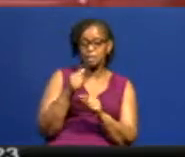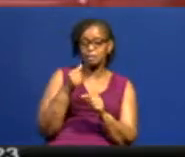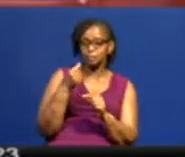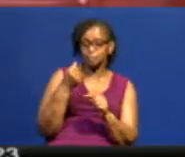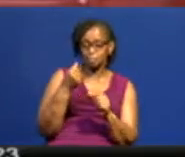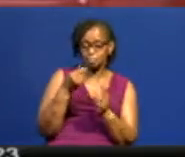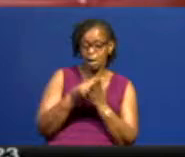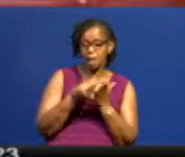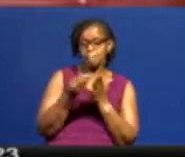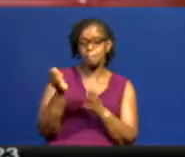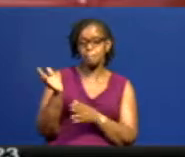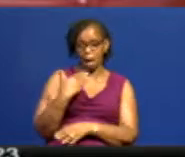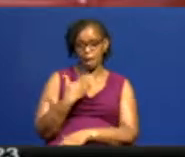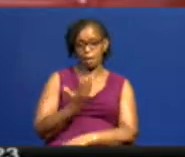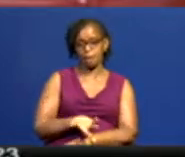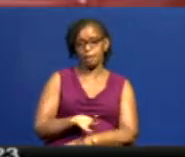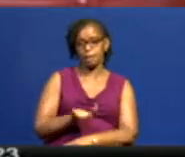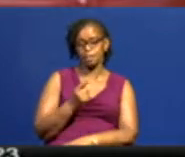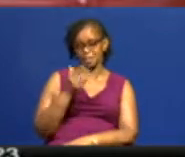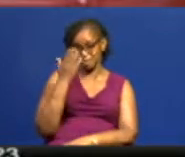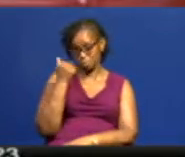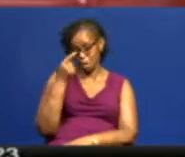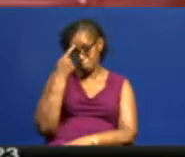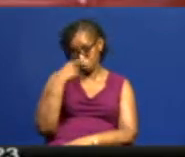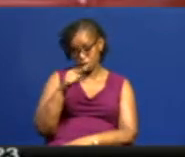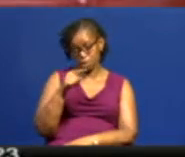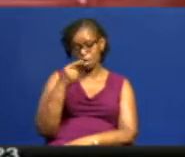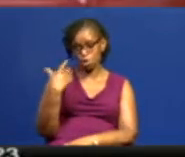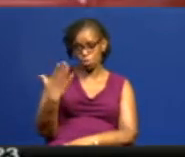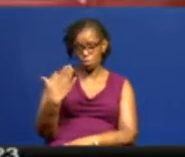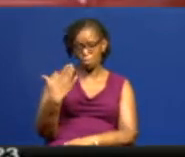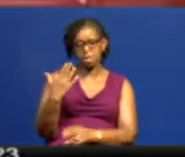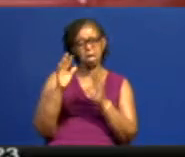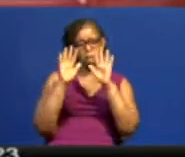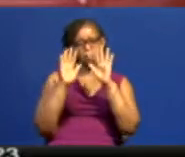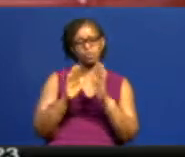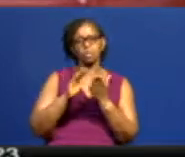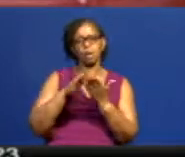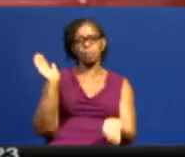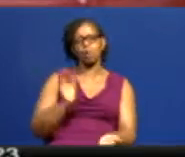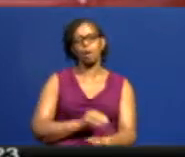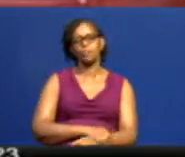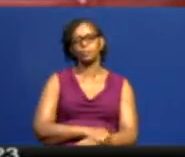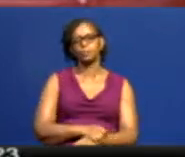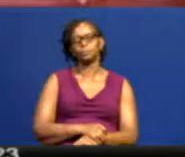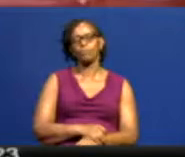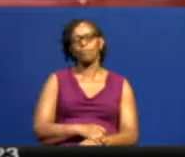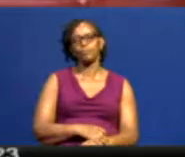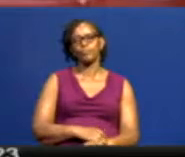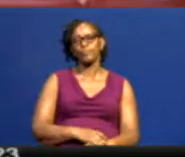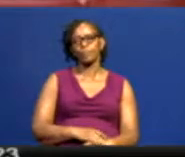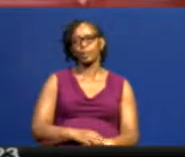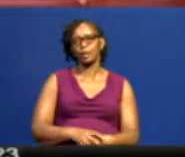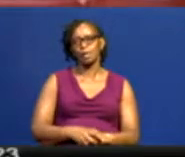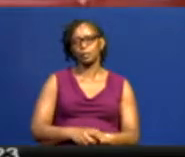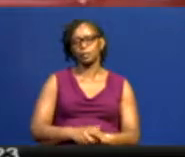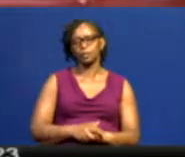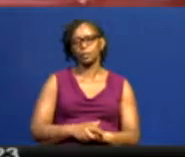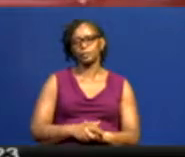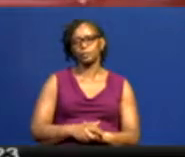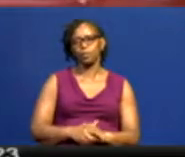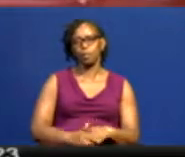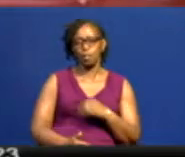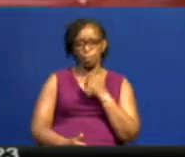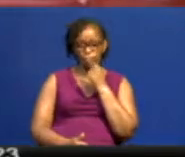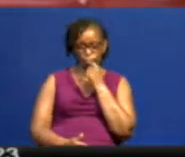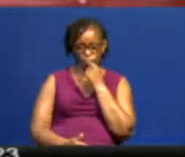payments. And Honourable Speaker, that is why this policy document is very, very important. To finalize, Honourable Speaker, to end off, let me just